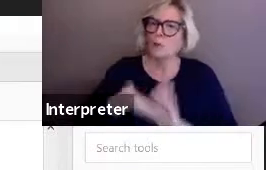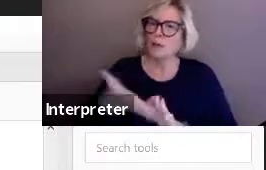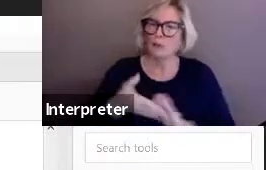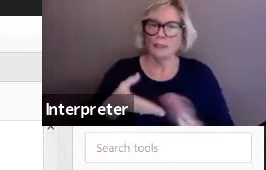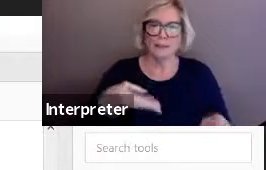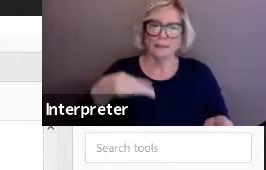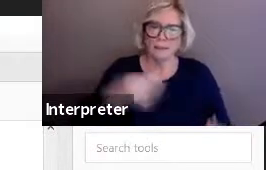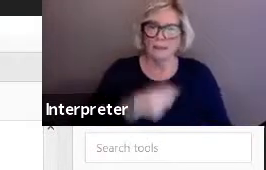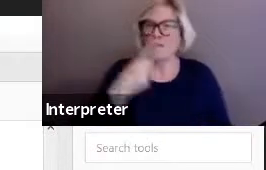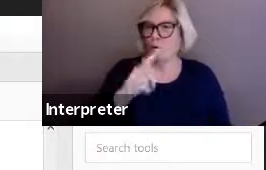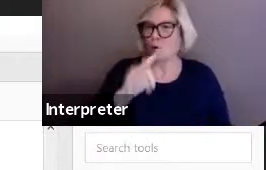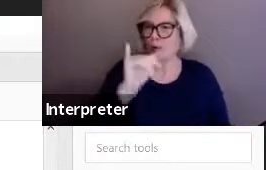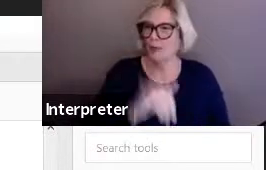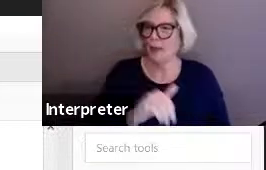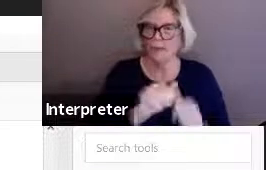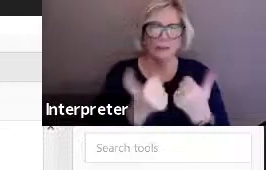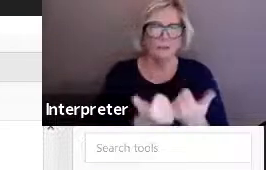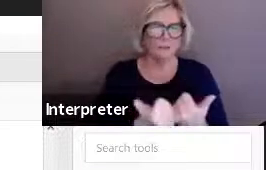agency.